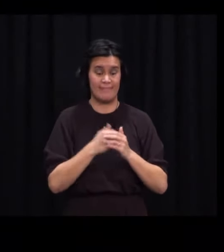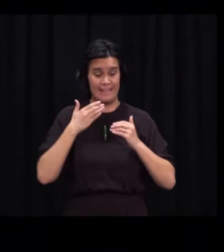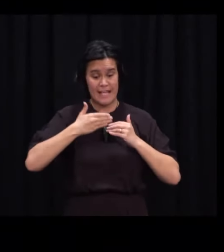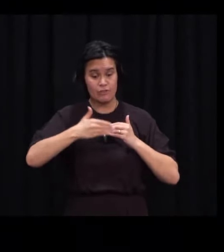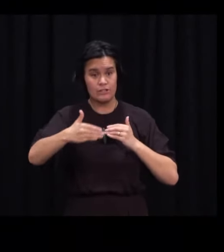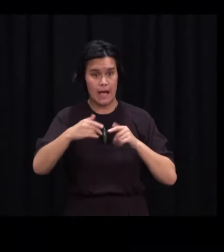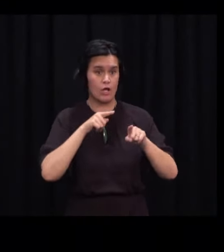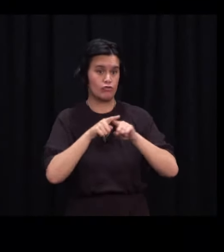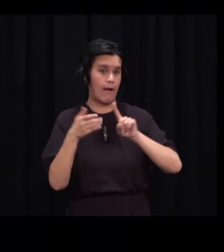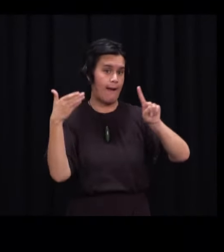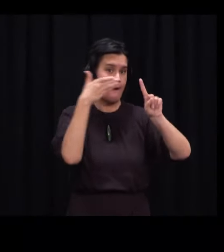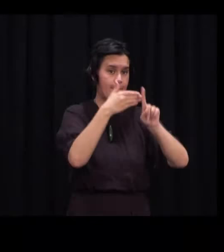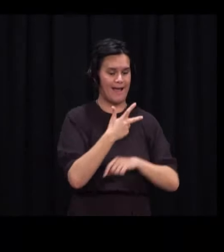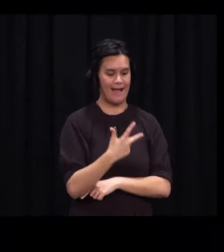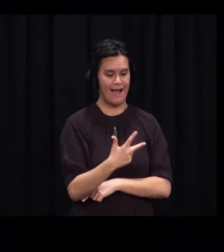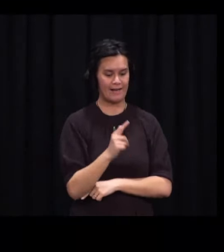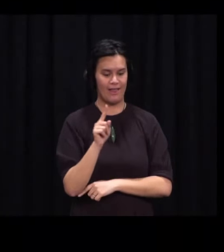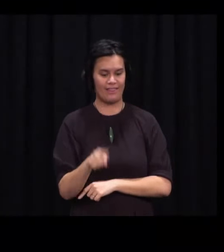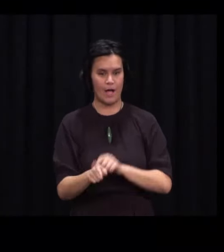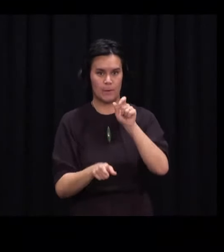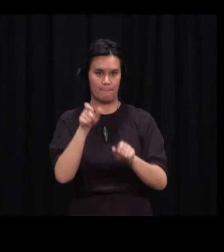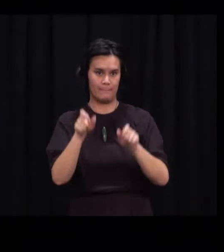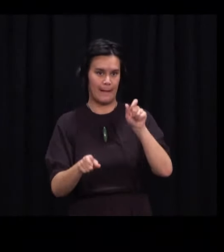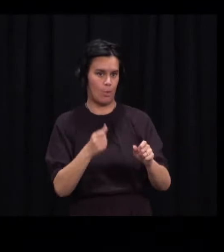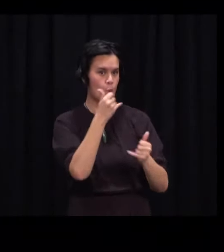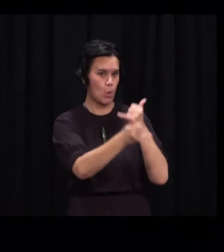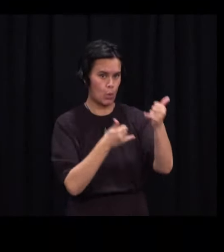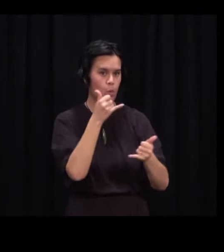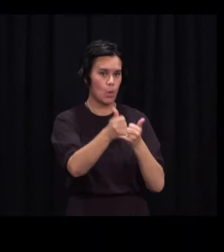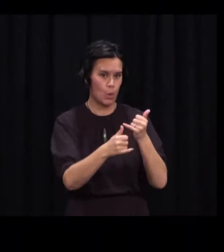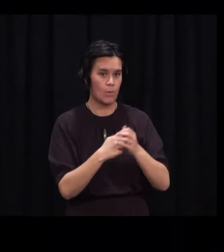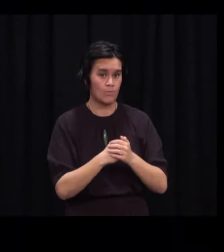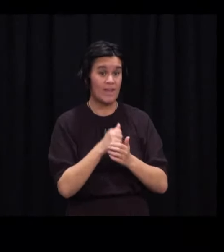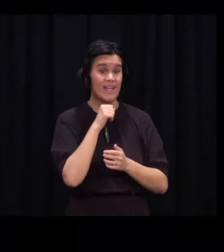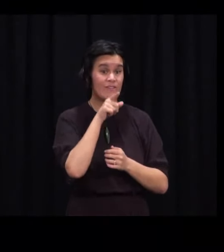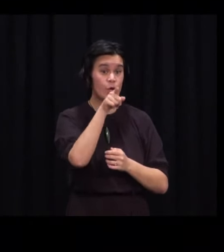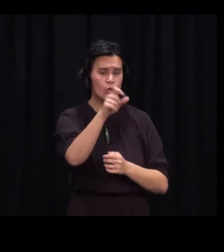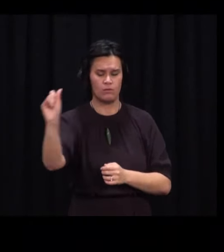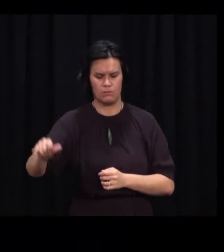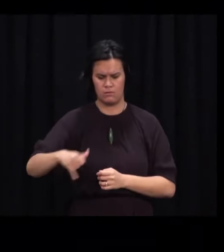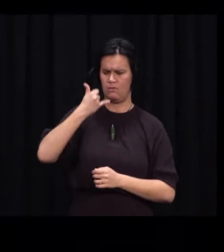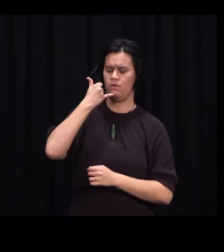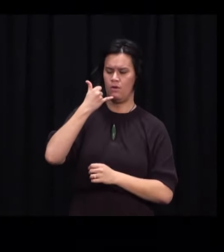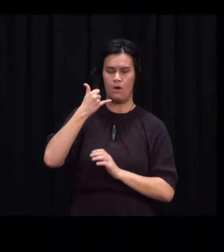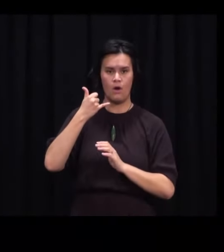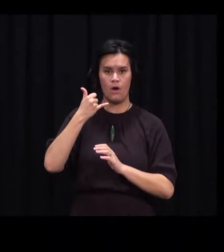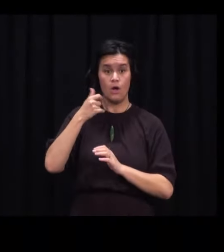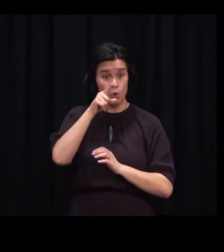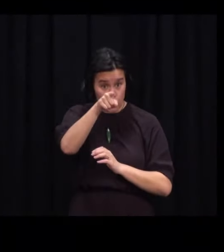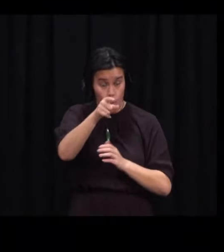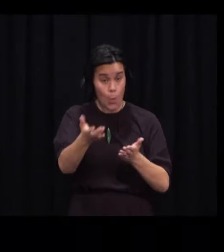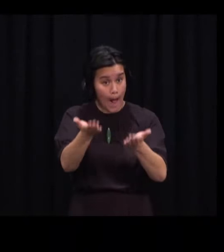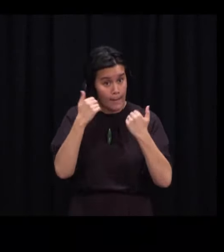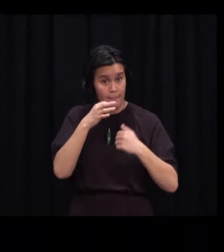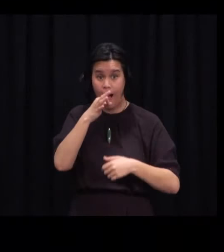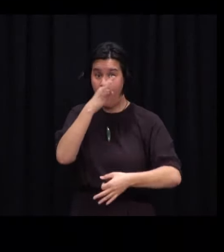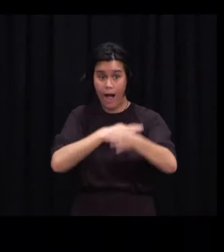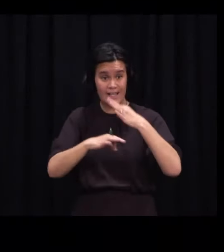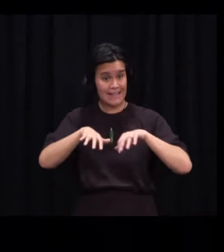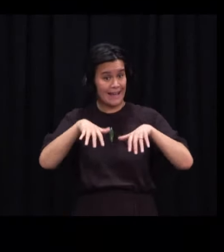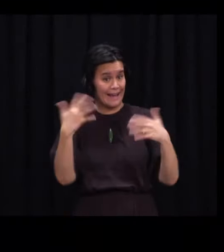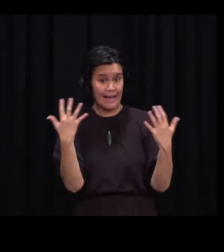day. If you get a call, please take the opportunity to ask any questions or raise any concerns. We have people on the end of the line